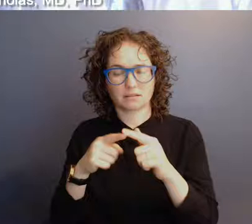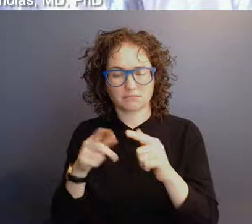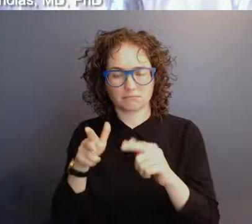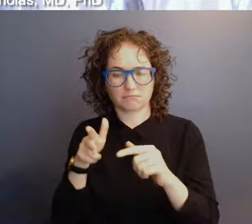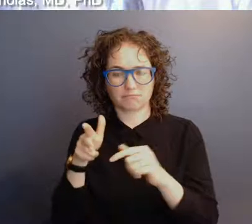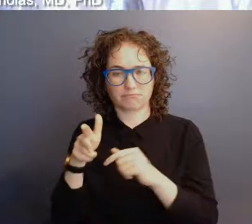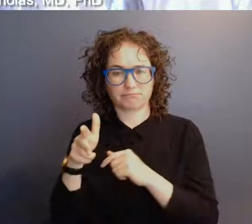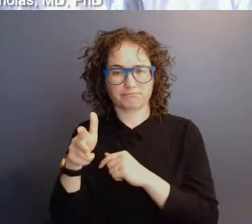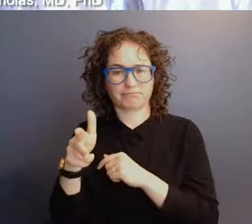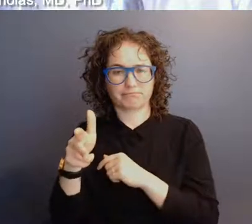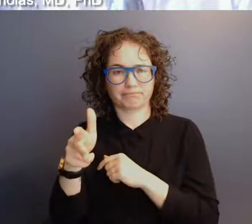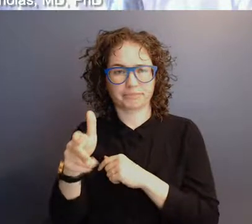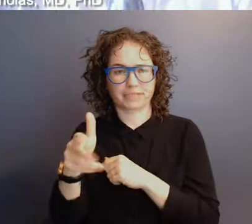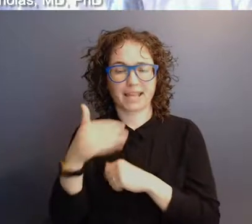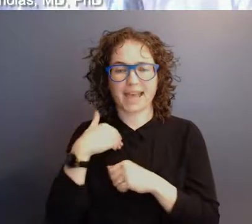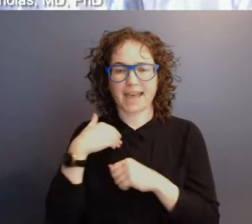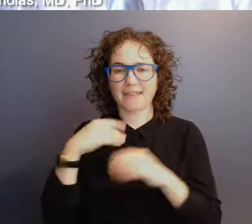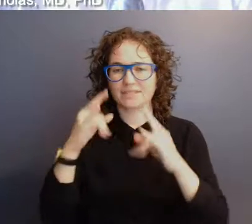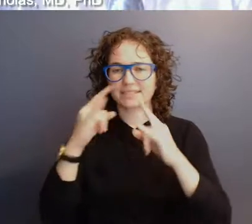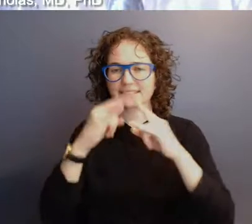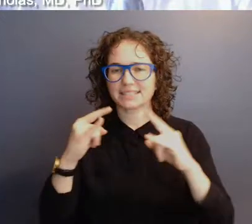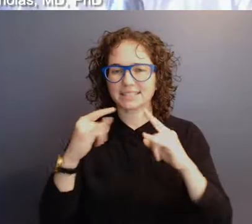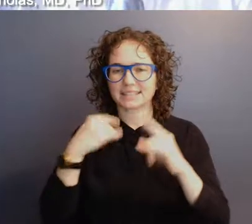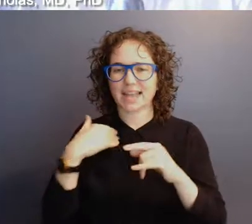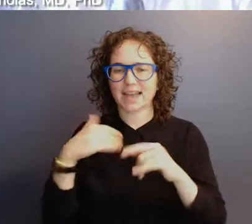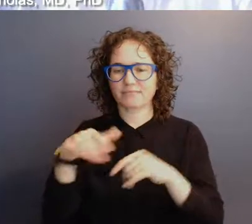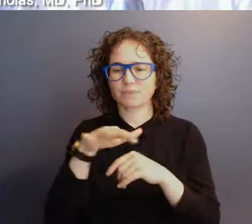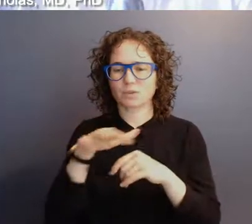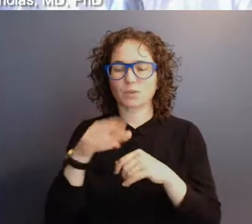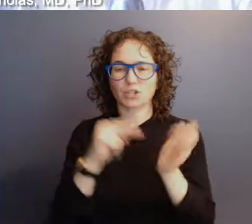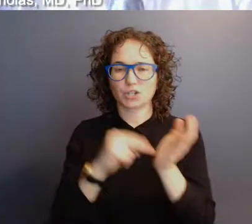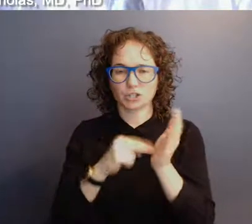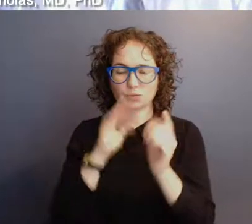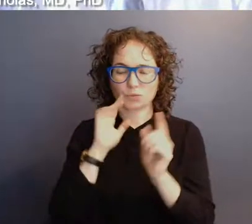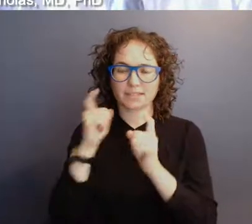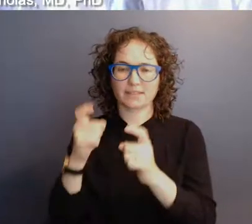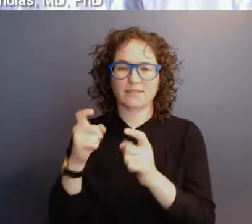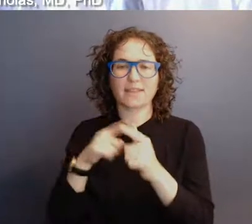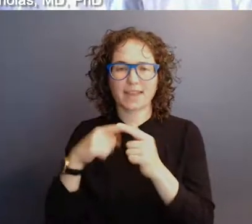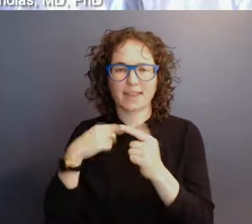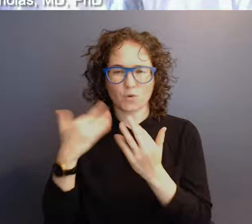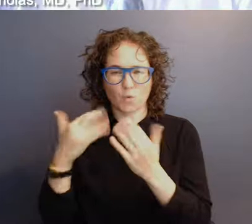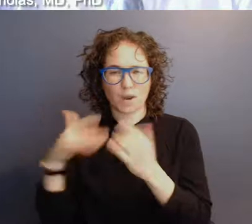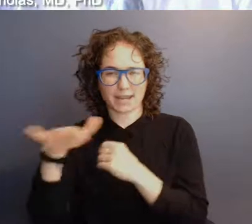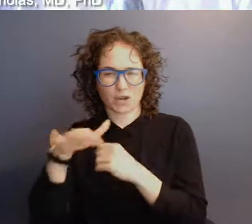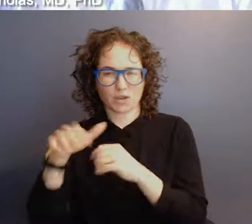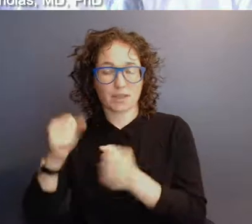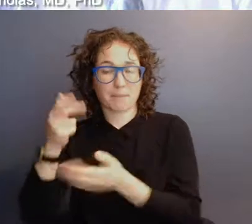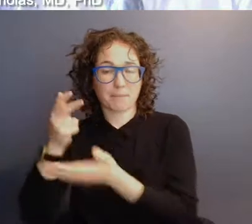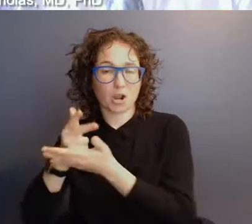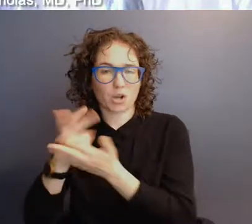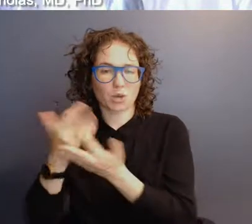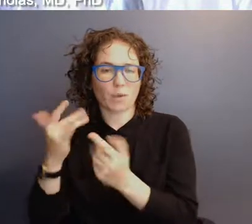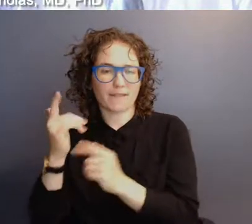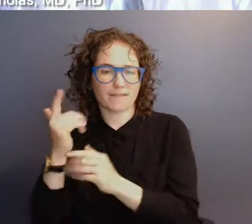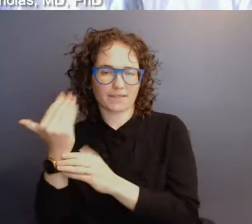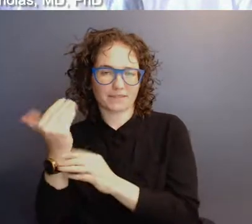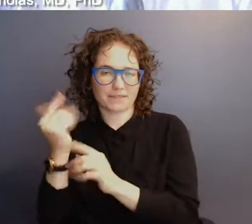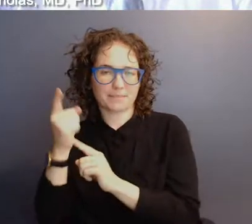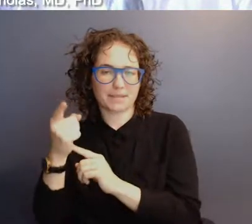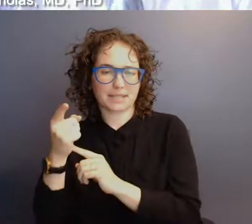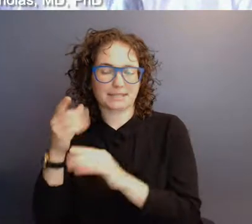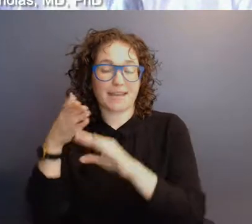a tent and an area where the nurses give the vaccines and then a waiting area where you park and just wait 15 minutes after the vaccine is